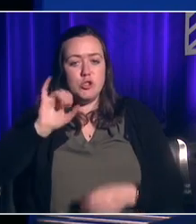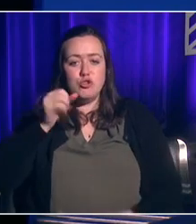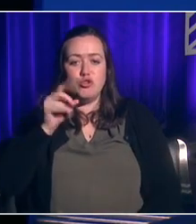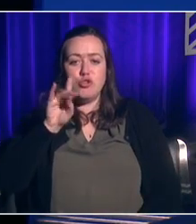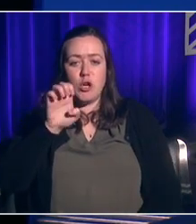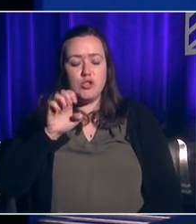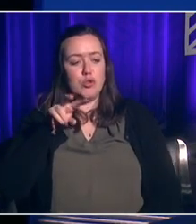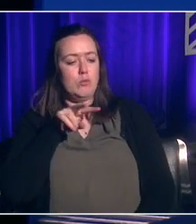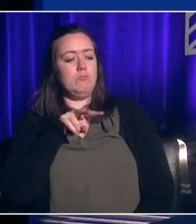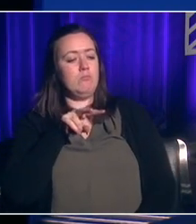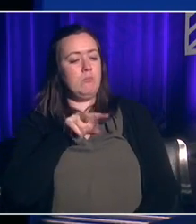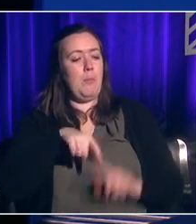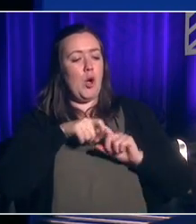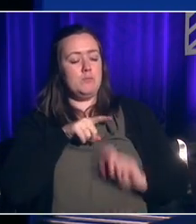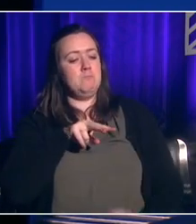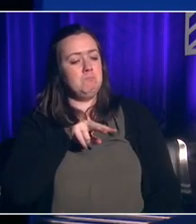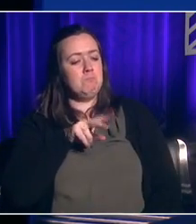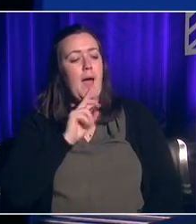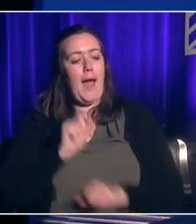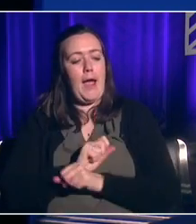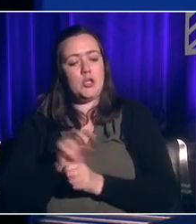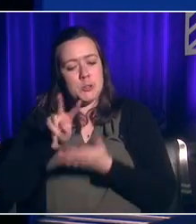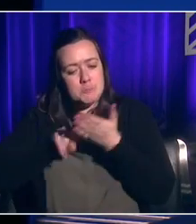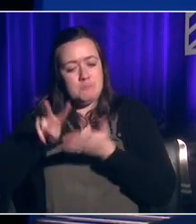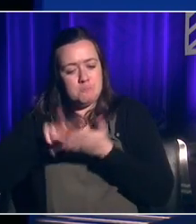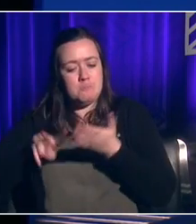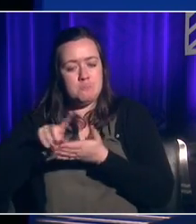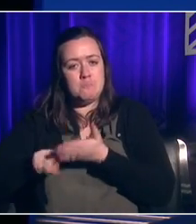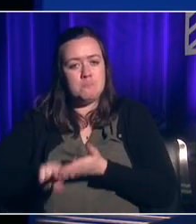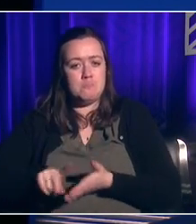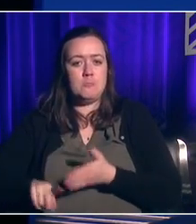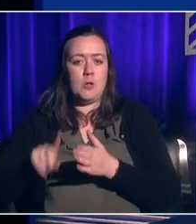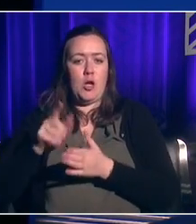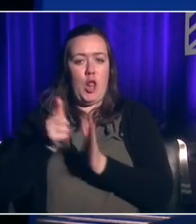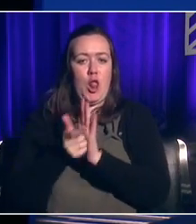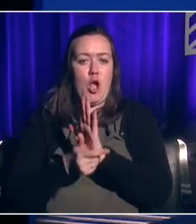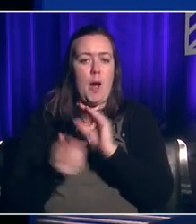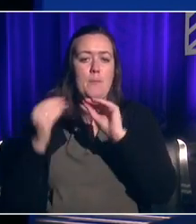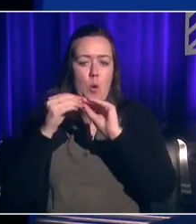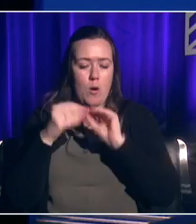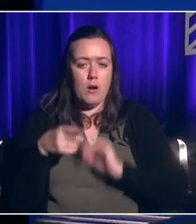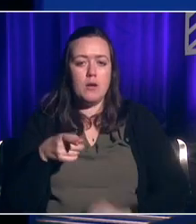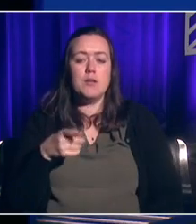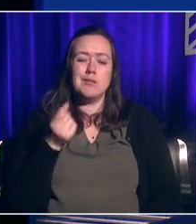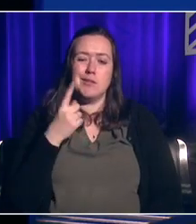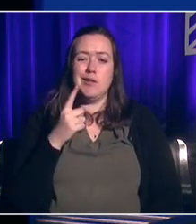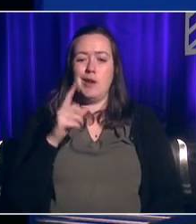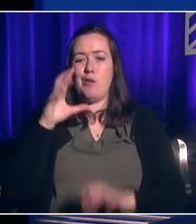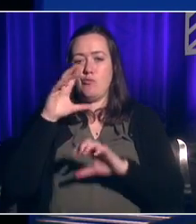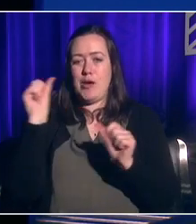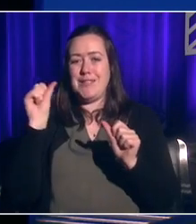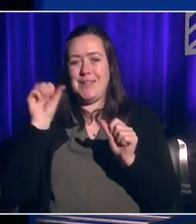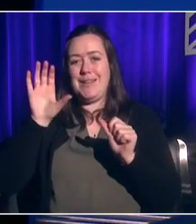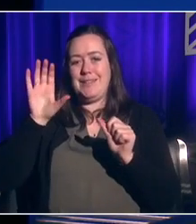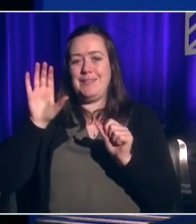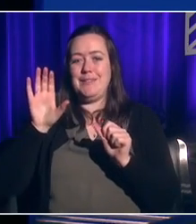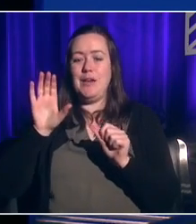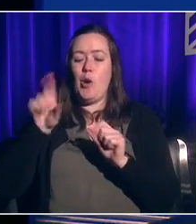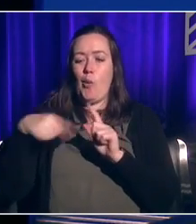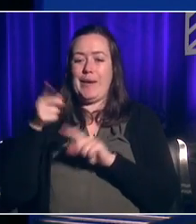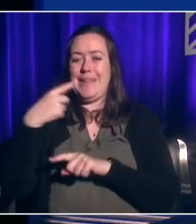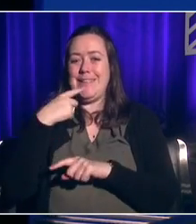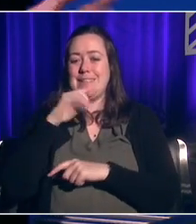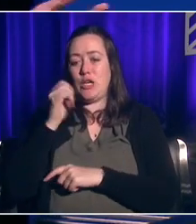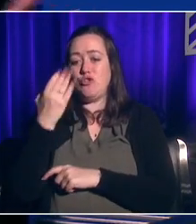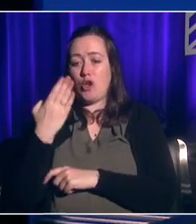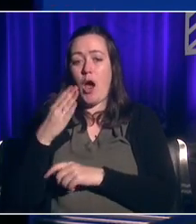critically at the law. The fact that the media, I keep joking that these are, two jobs that the president did not intend when he said job creations